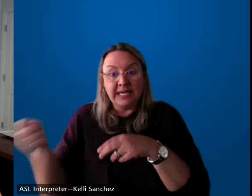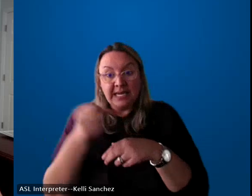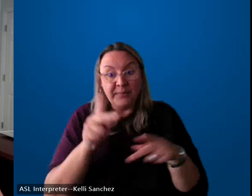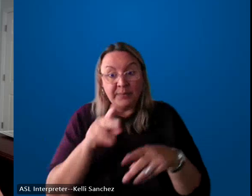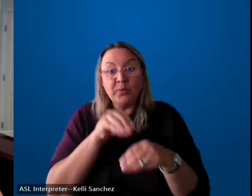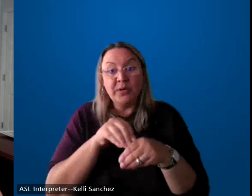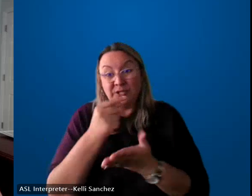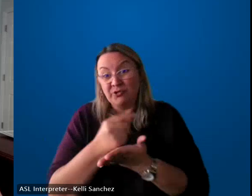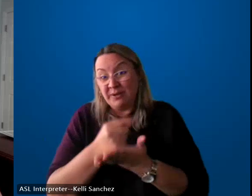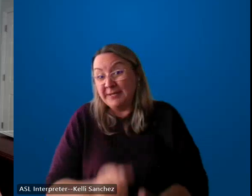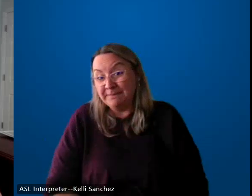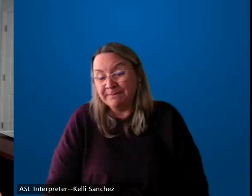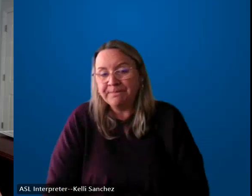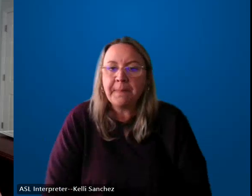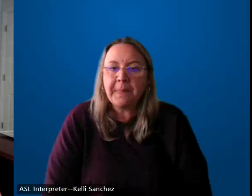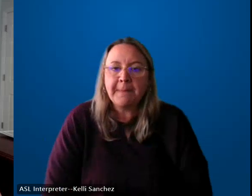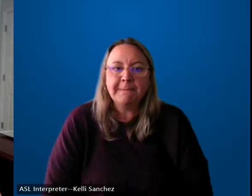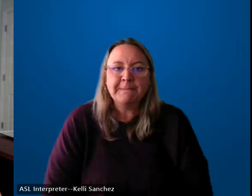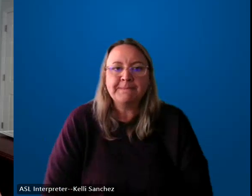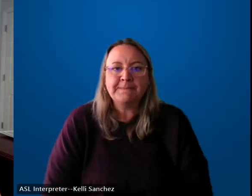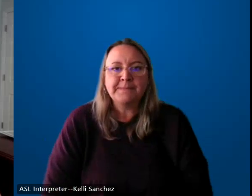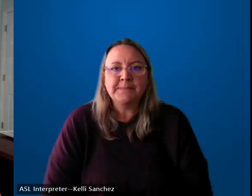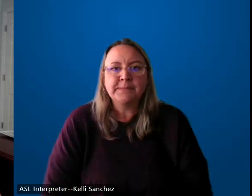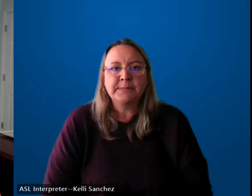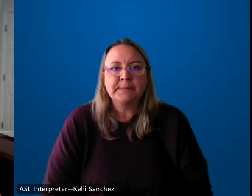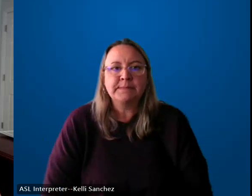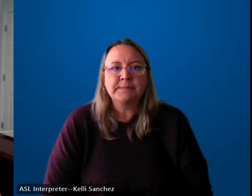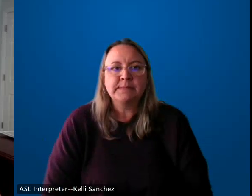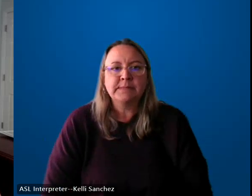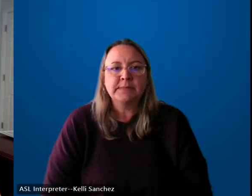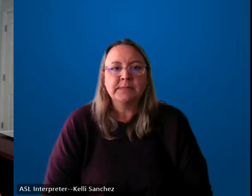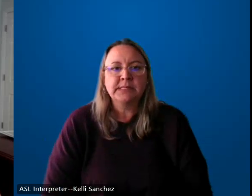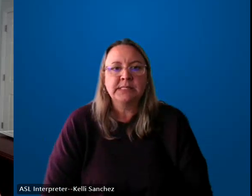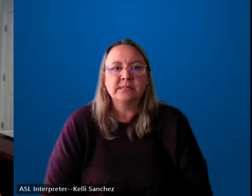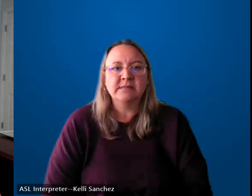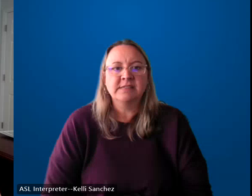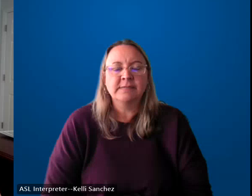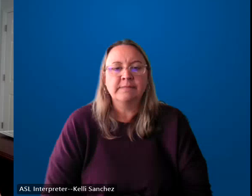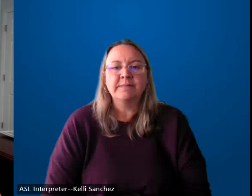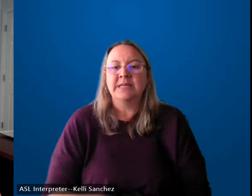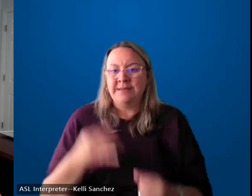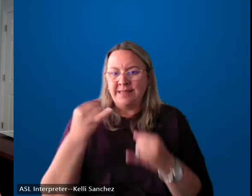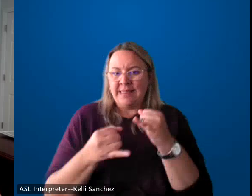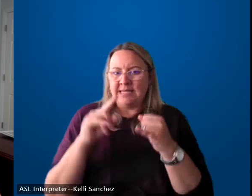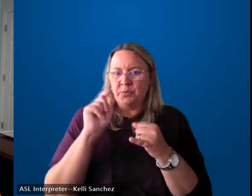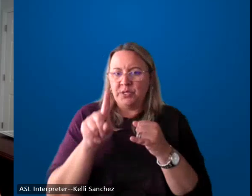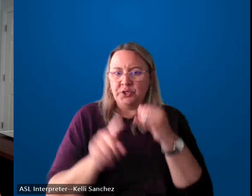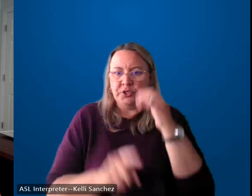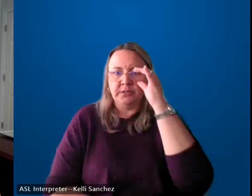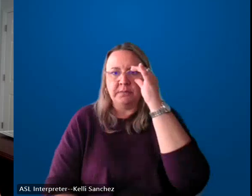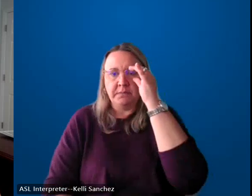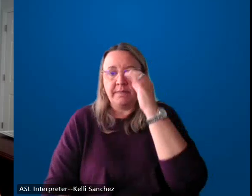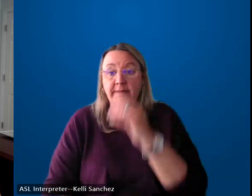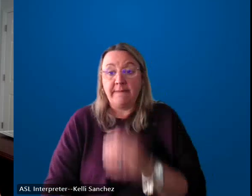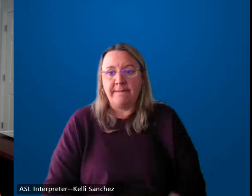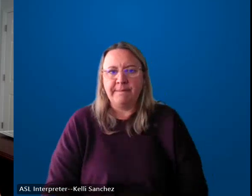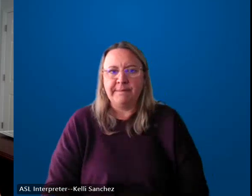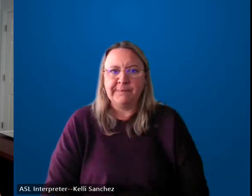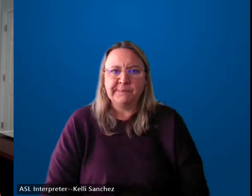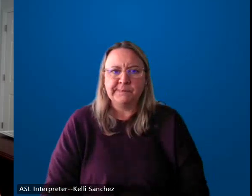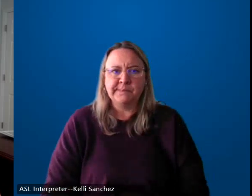Um, the other question that I really like to get to here, and this will probably be our last one, but it has to deal